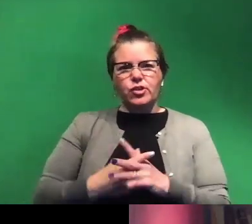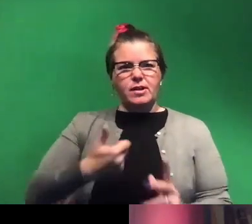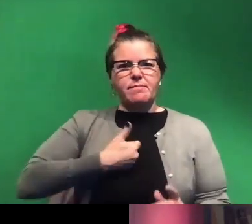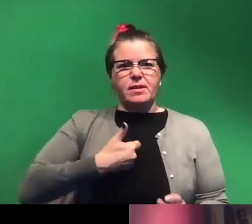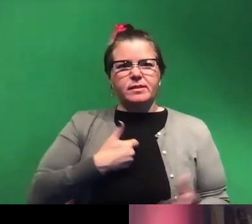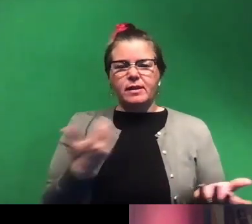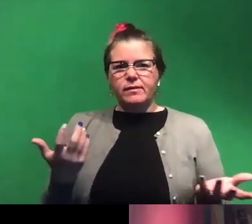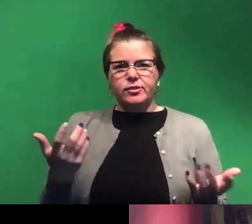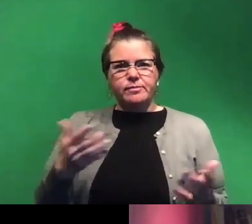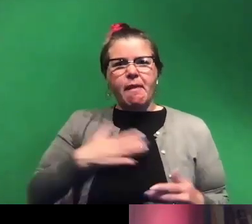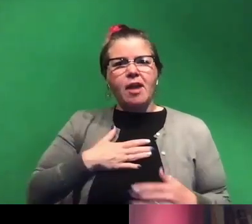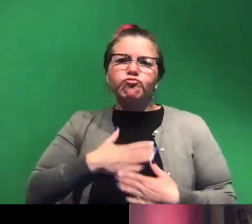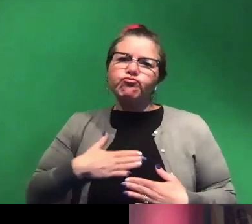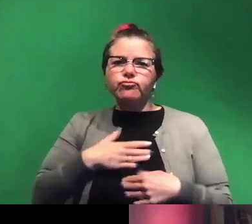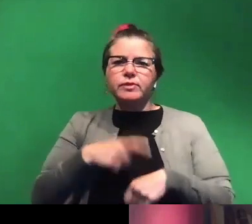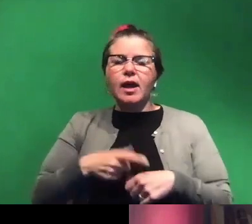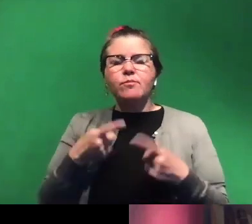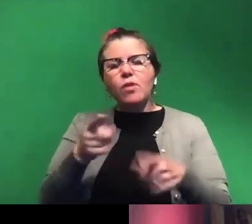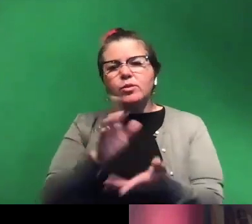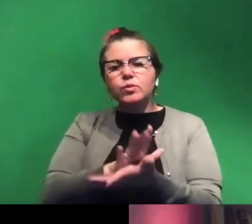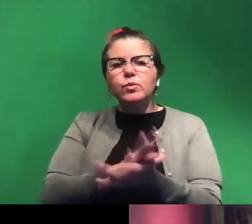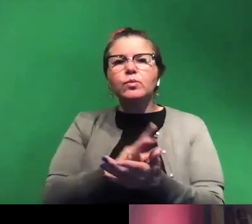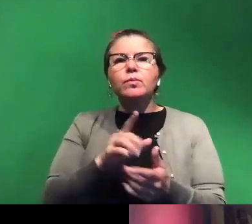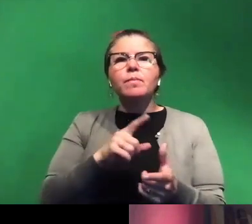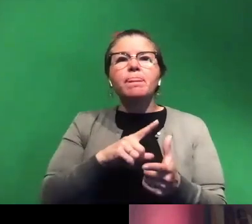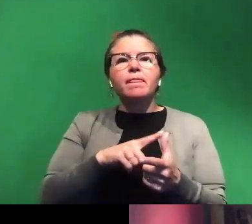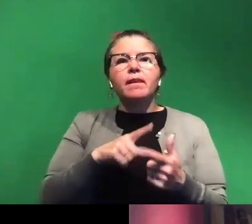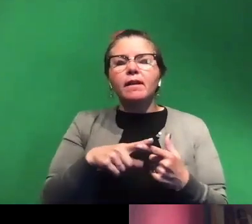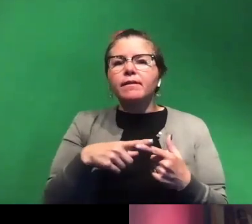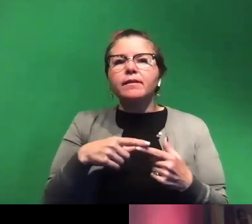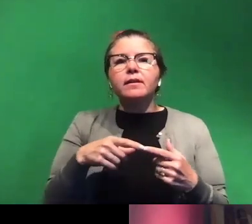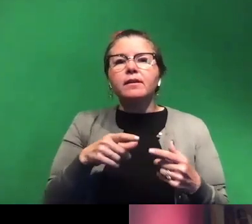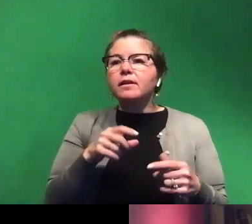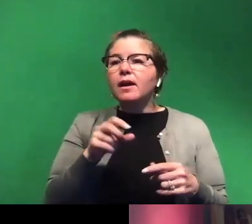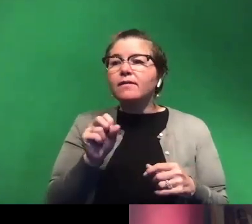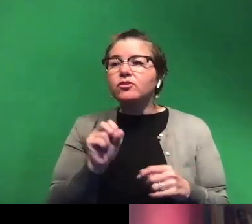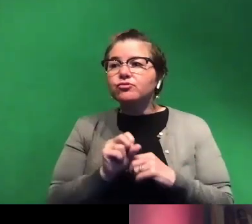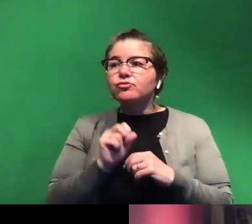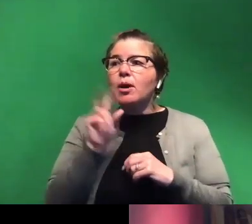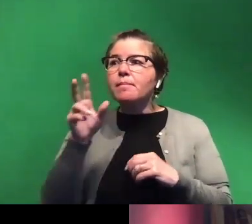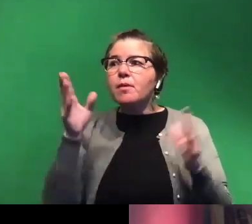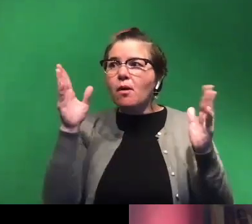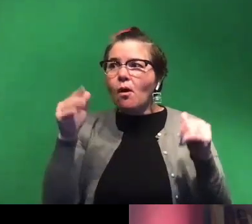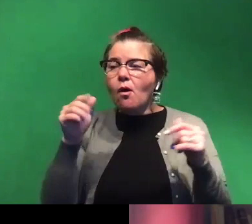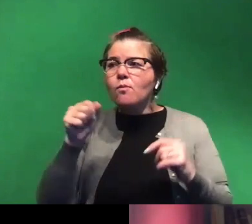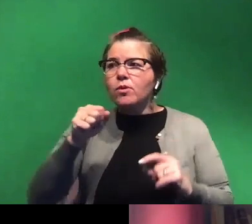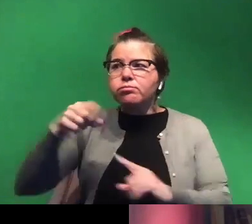doing like in my spare time while I was in school, and then just kind of like jumped and hoped my parachute would come